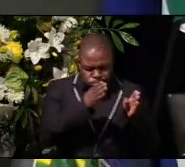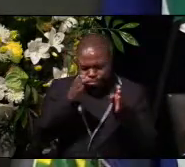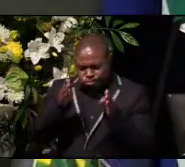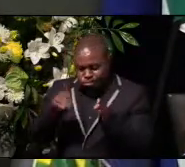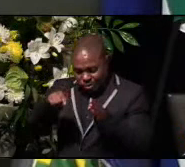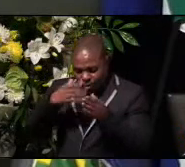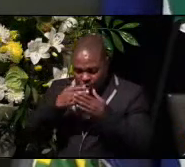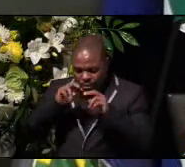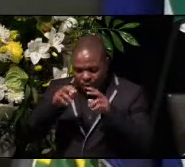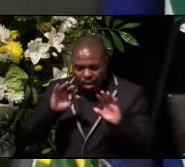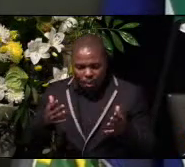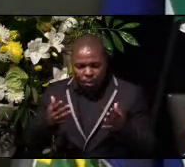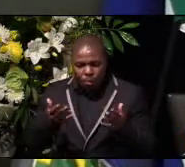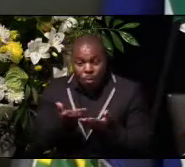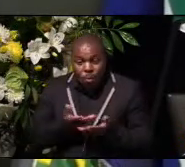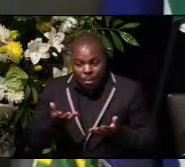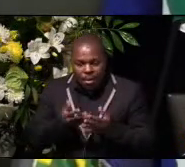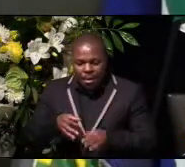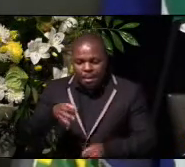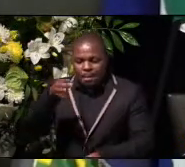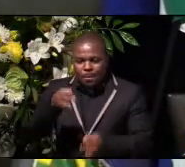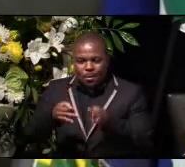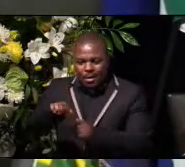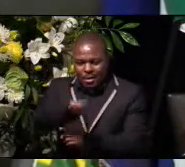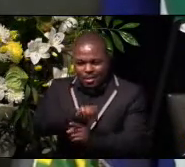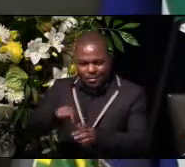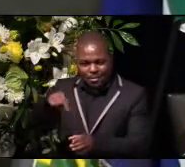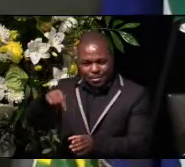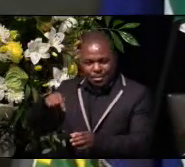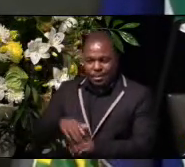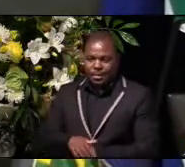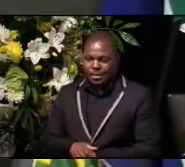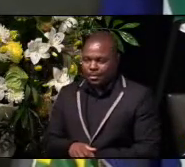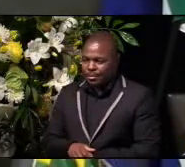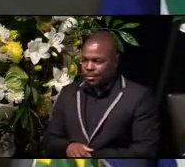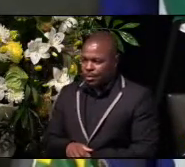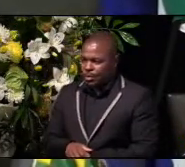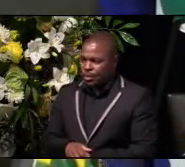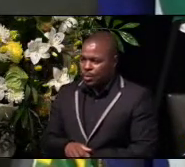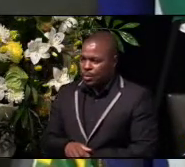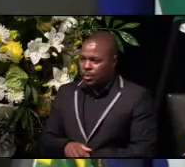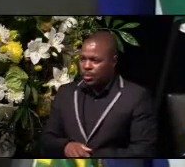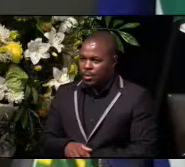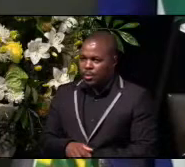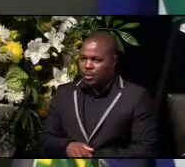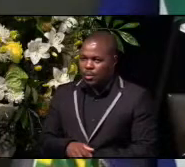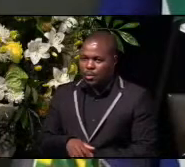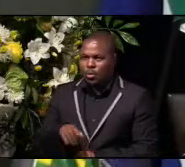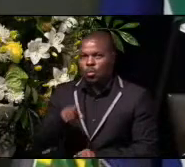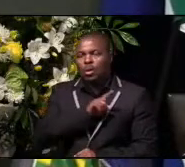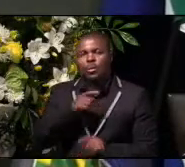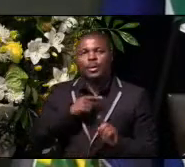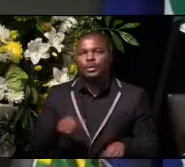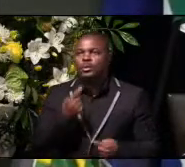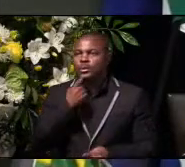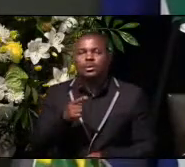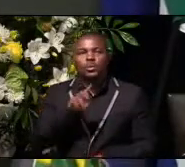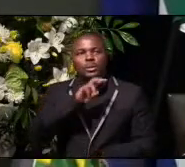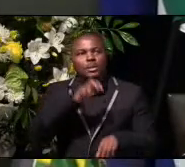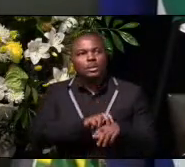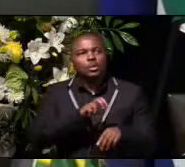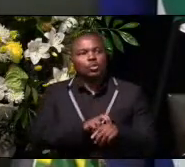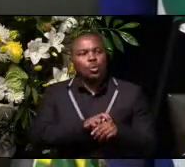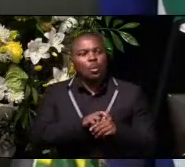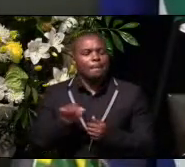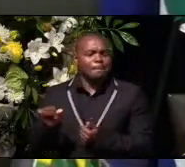specifically in the political domain because it's I don't think there's going to be any use to say we must go back